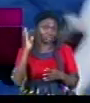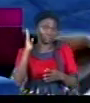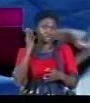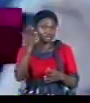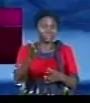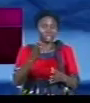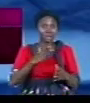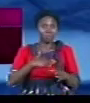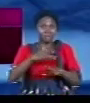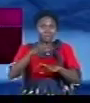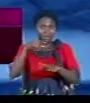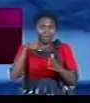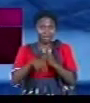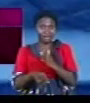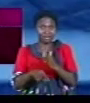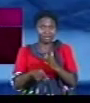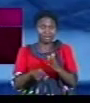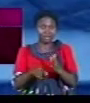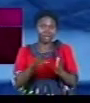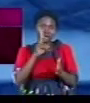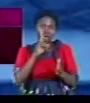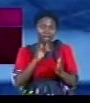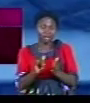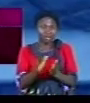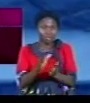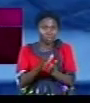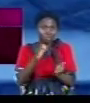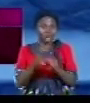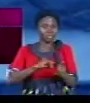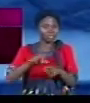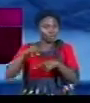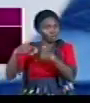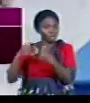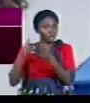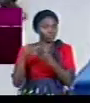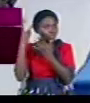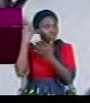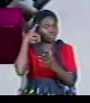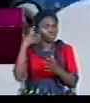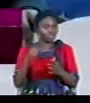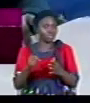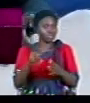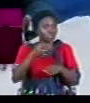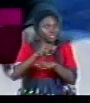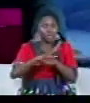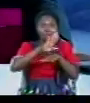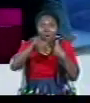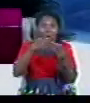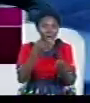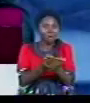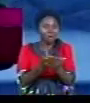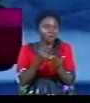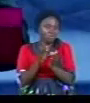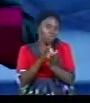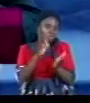But as I went back to wait for the message, now they are all dried up. You can see it, swollen and dried